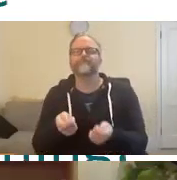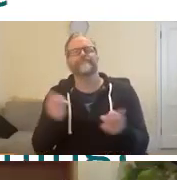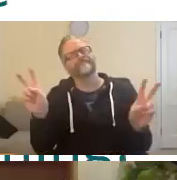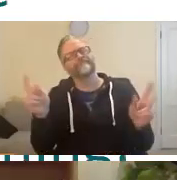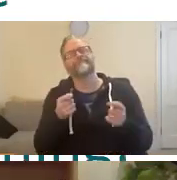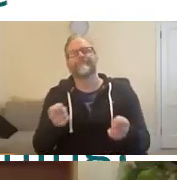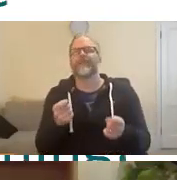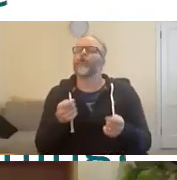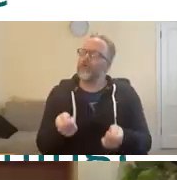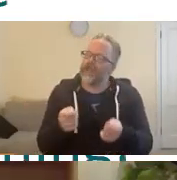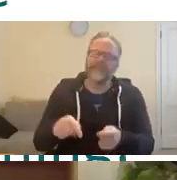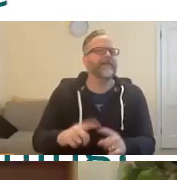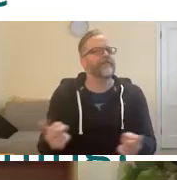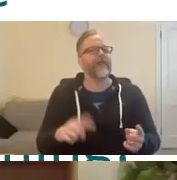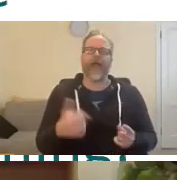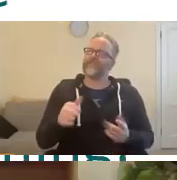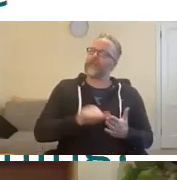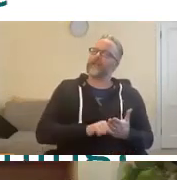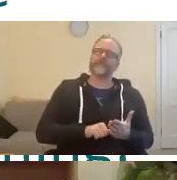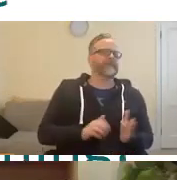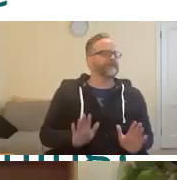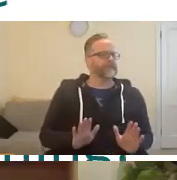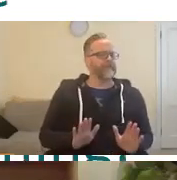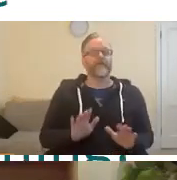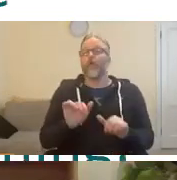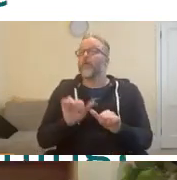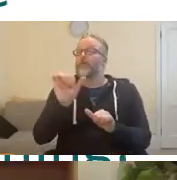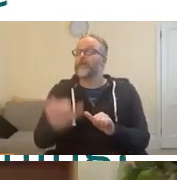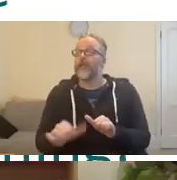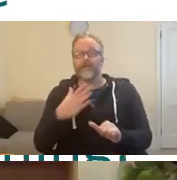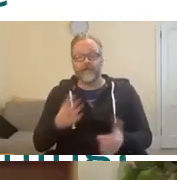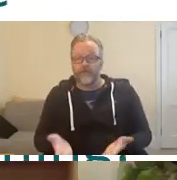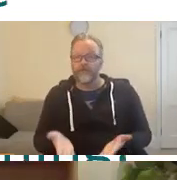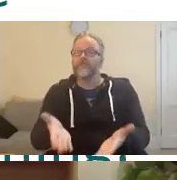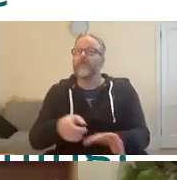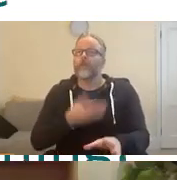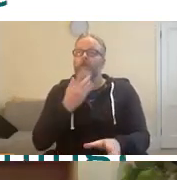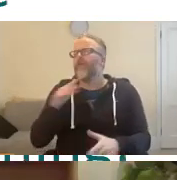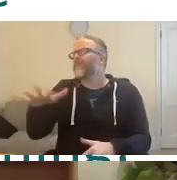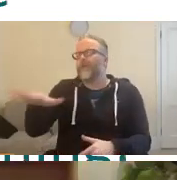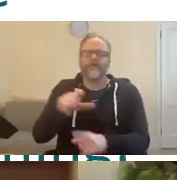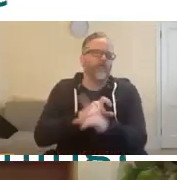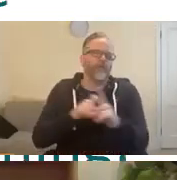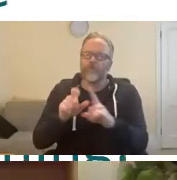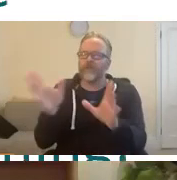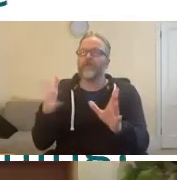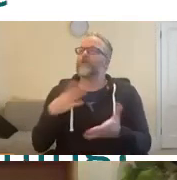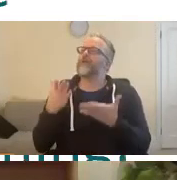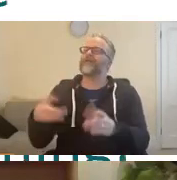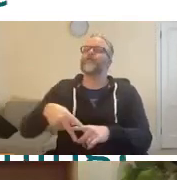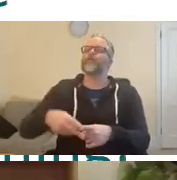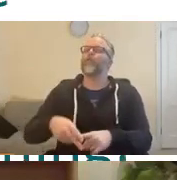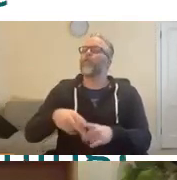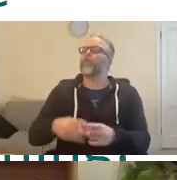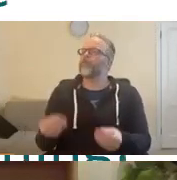two different things. And next, we want to be able to give young people, families and communities the tools they